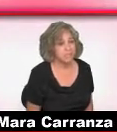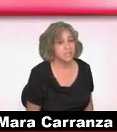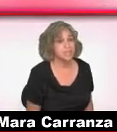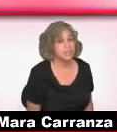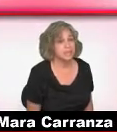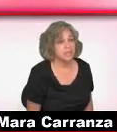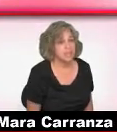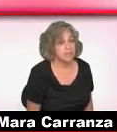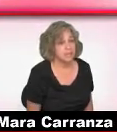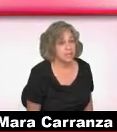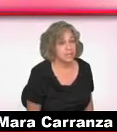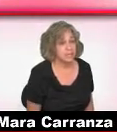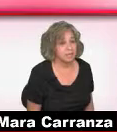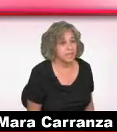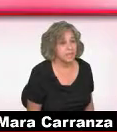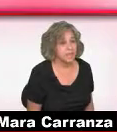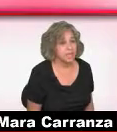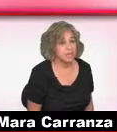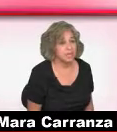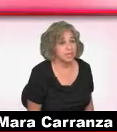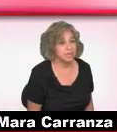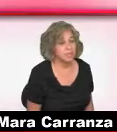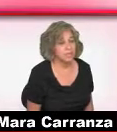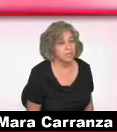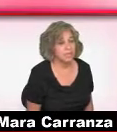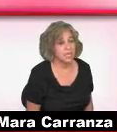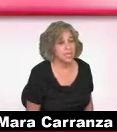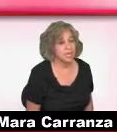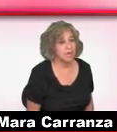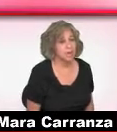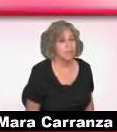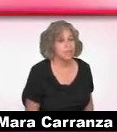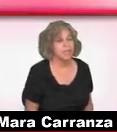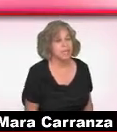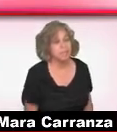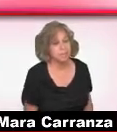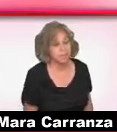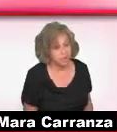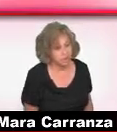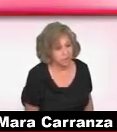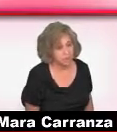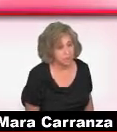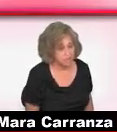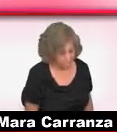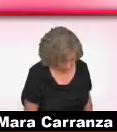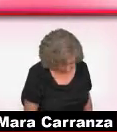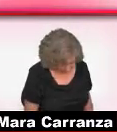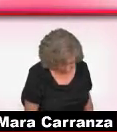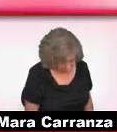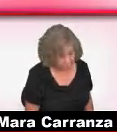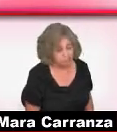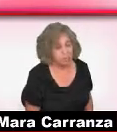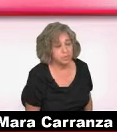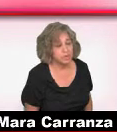declarations that he was getting money from